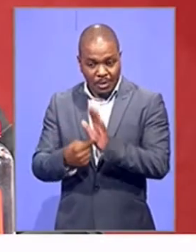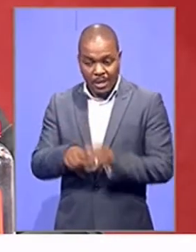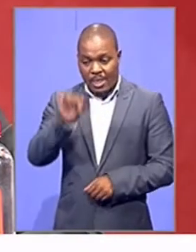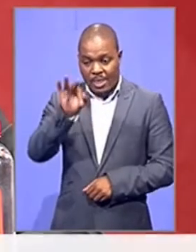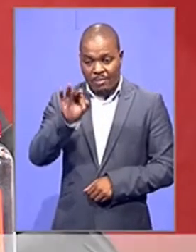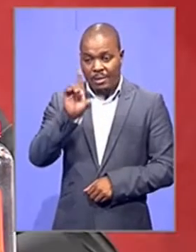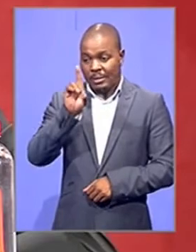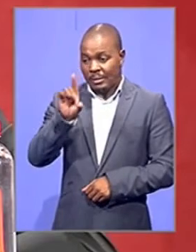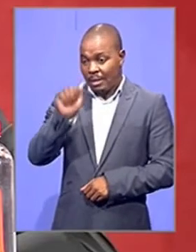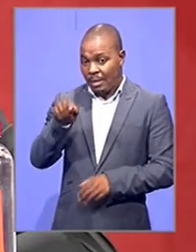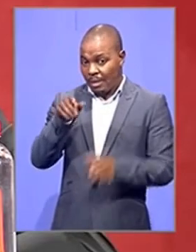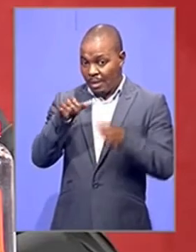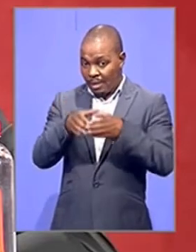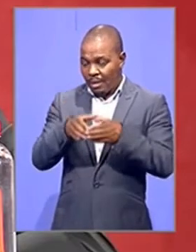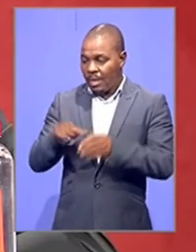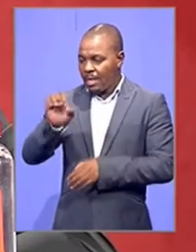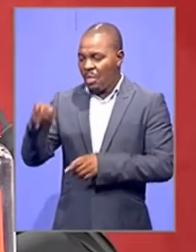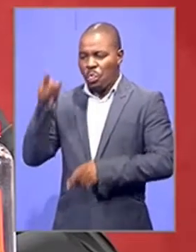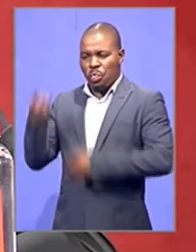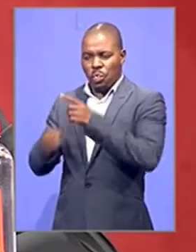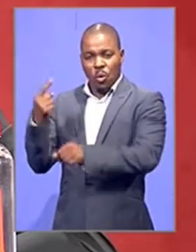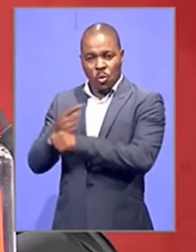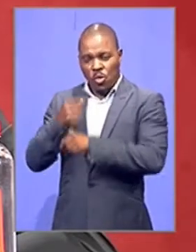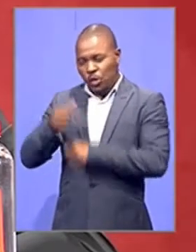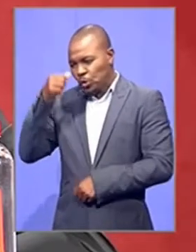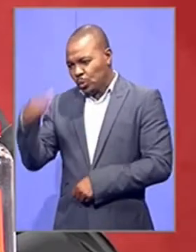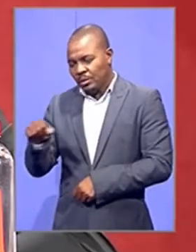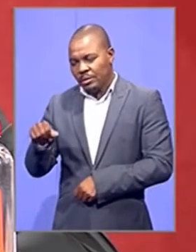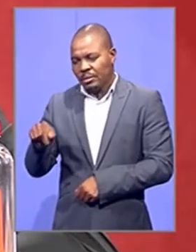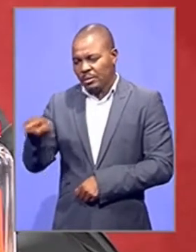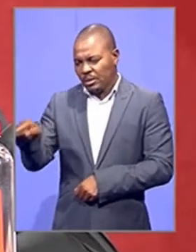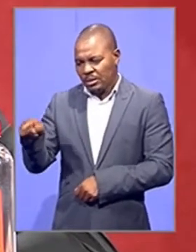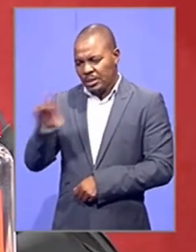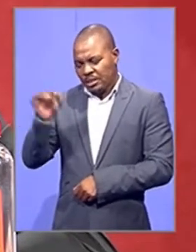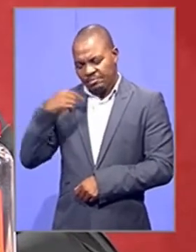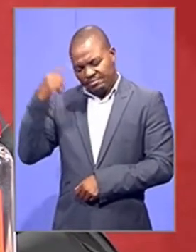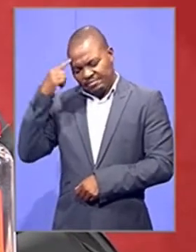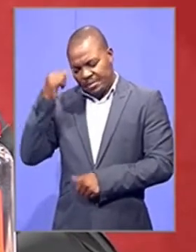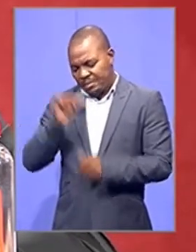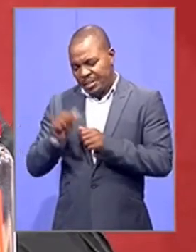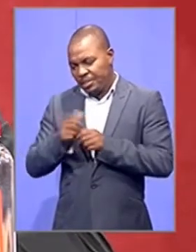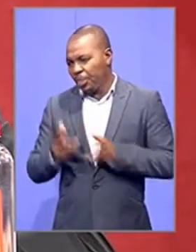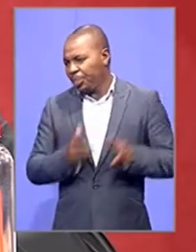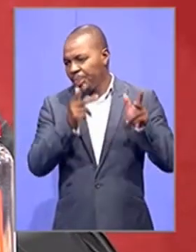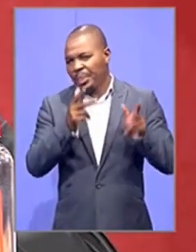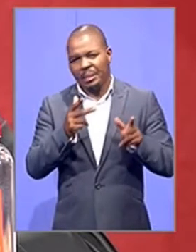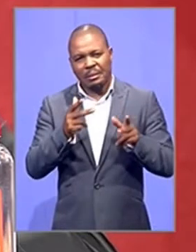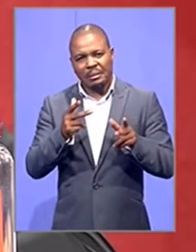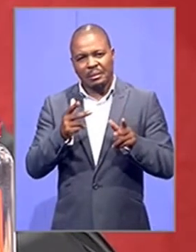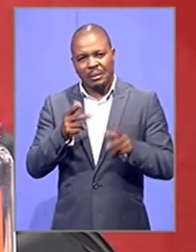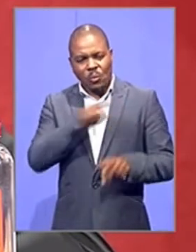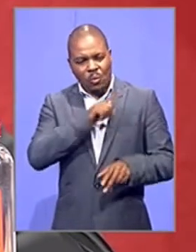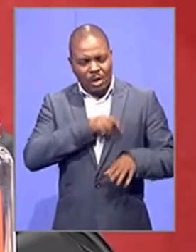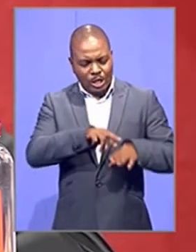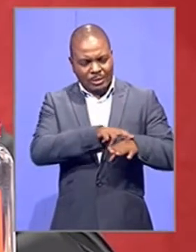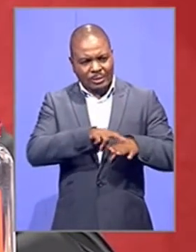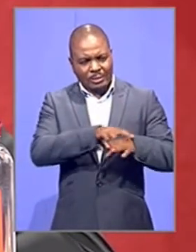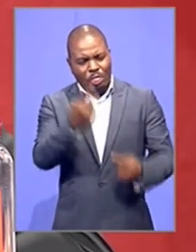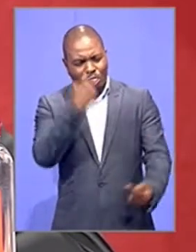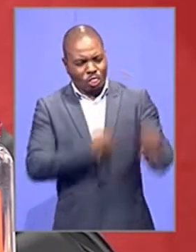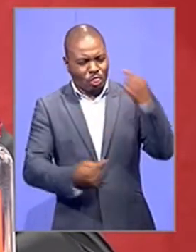on insulting the EFF and the EFF decide, look, let's go a different way. We can't take these racist insults